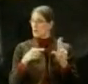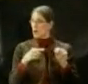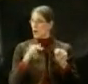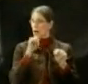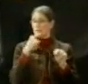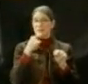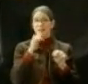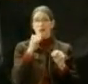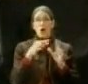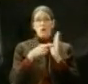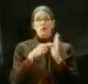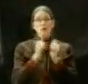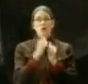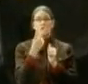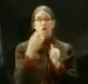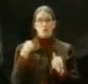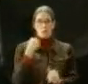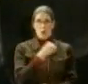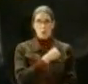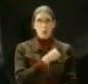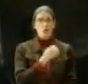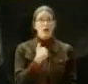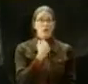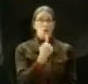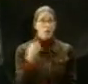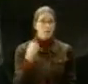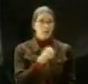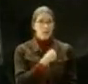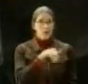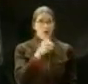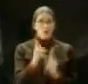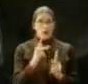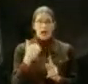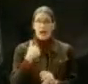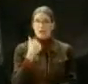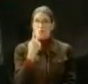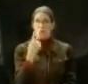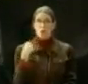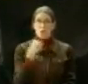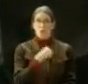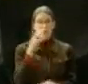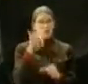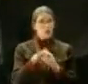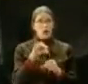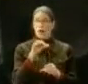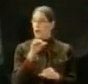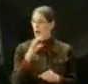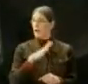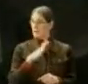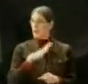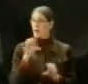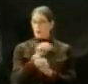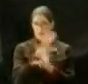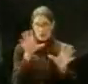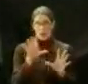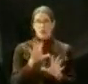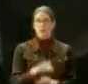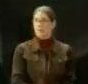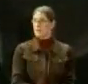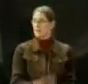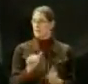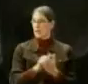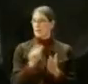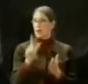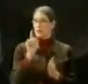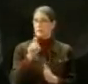presented with two members. All right. I mean, very you good. got one member. Everybody else has got two members voting. So I don't think That's you can- fine. Your clarification is just all that I needed,